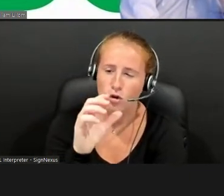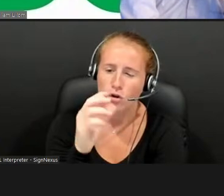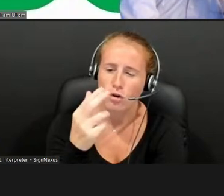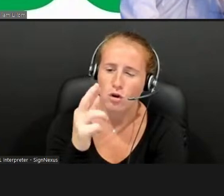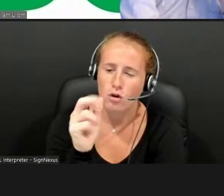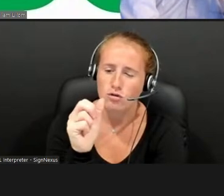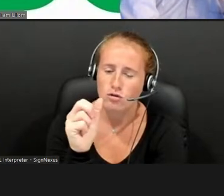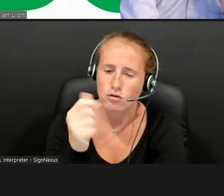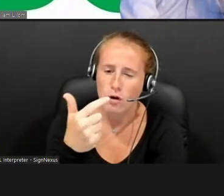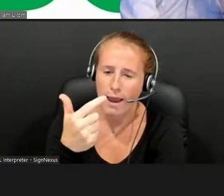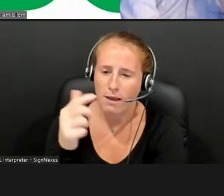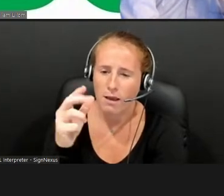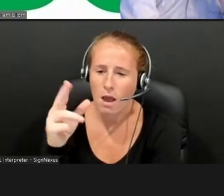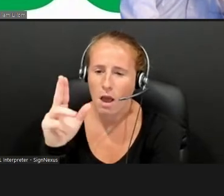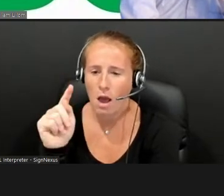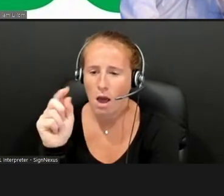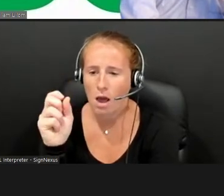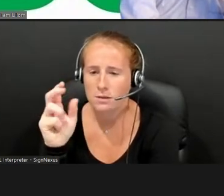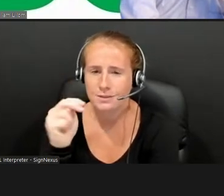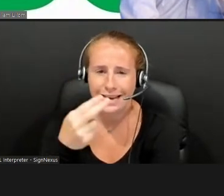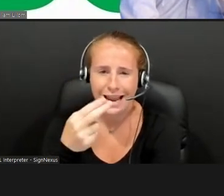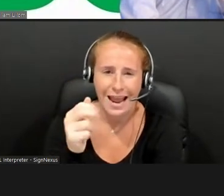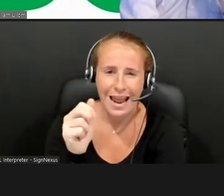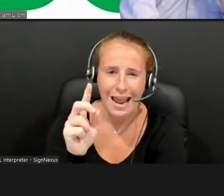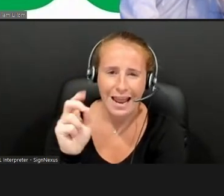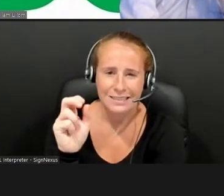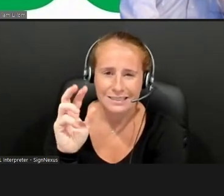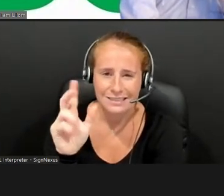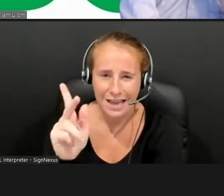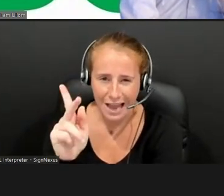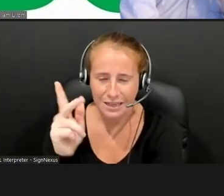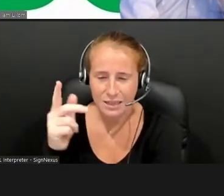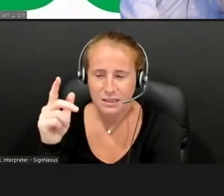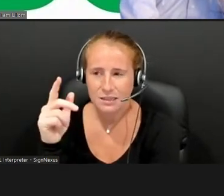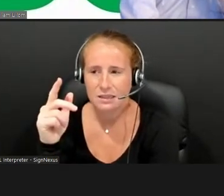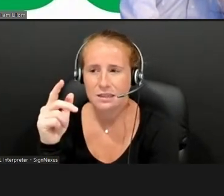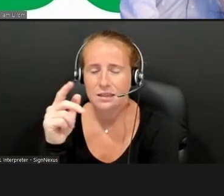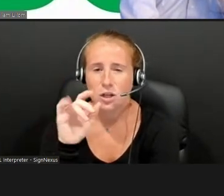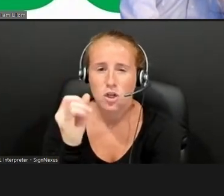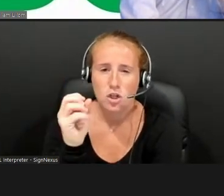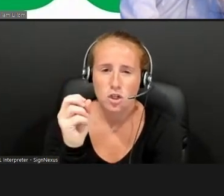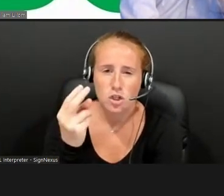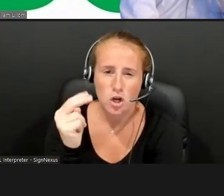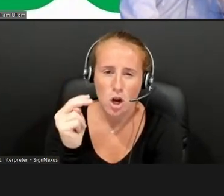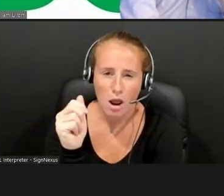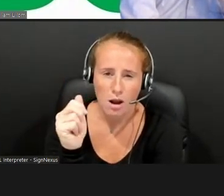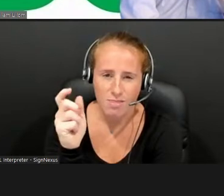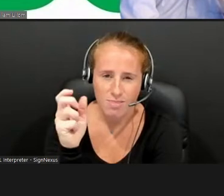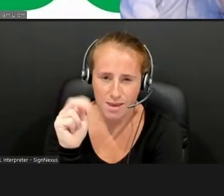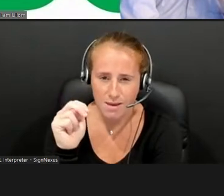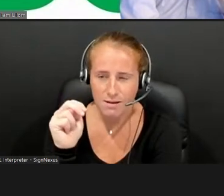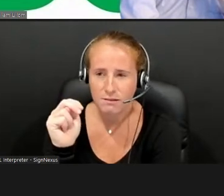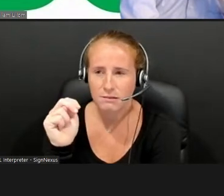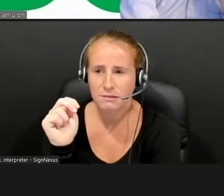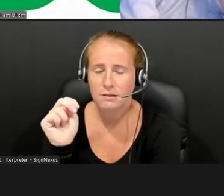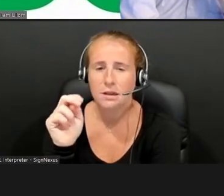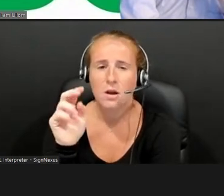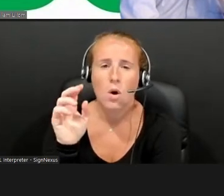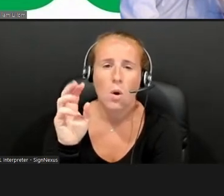Hadar Akbar Jonathan tineo Warren Greene